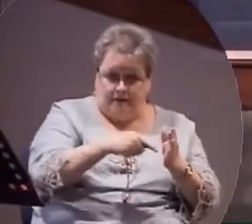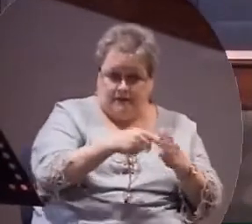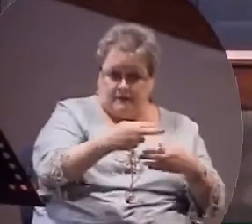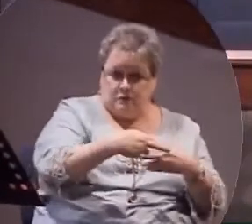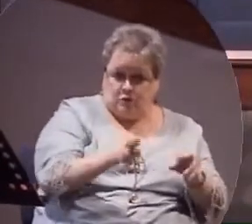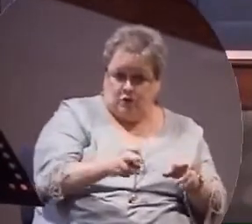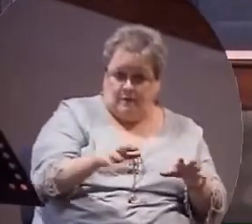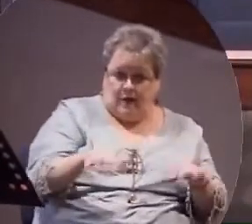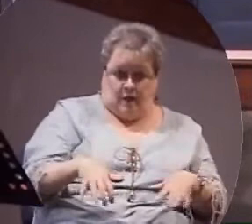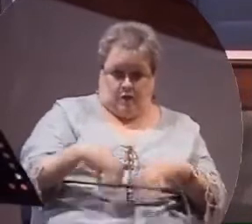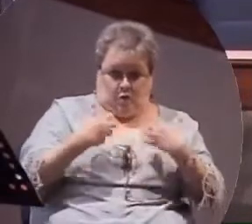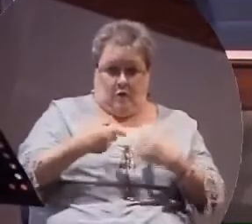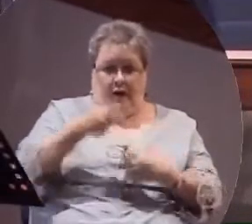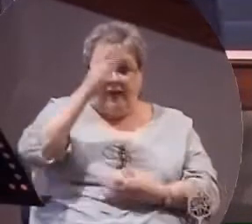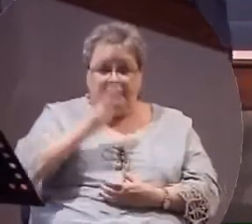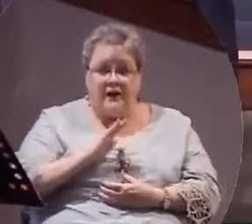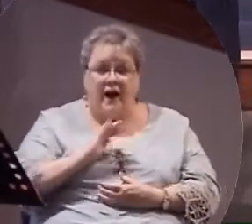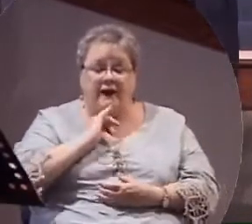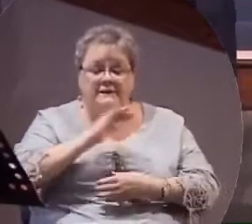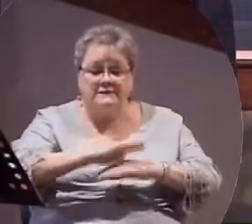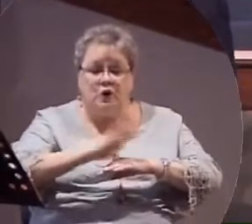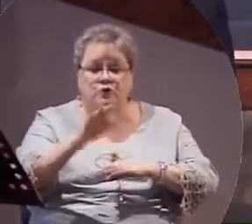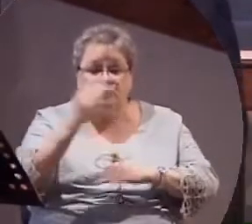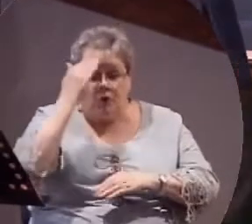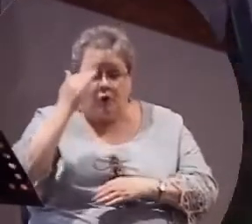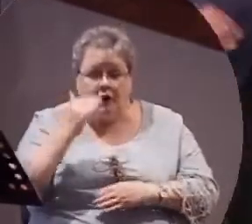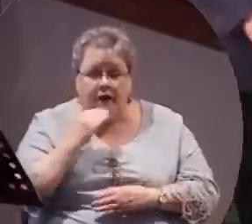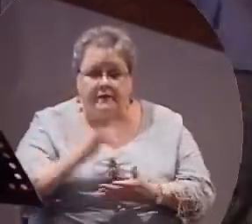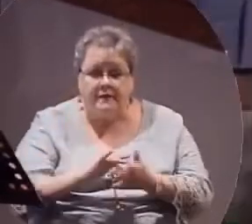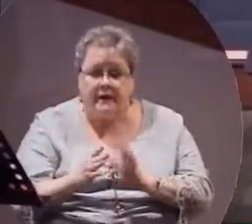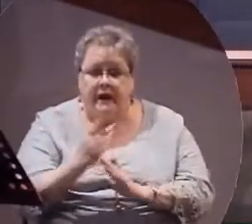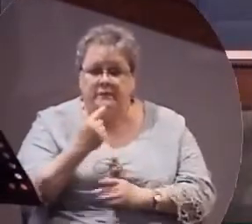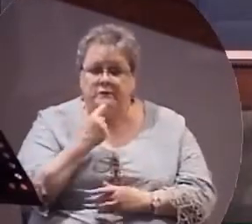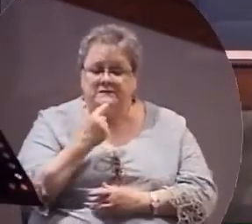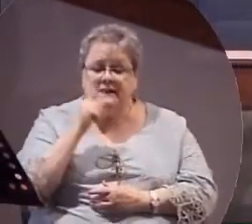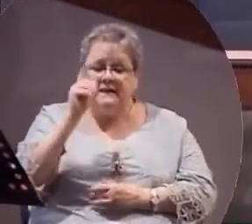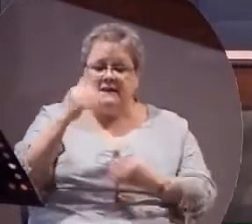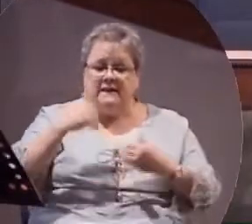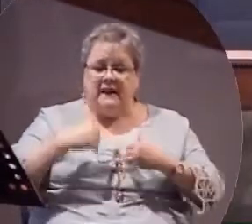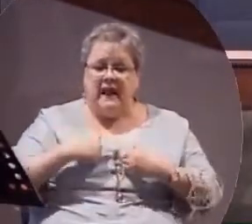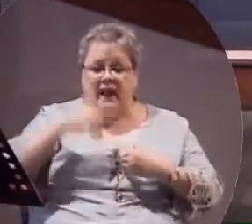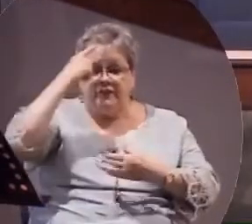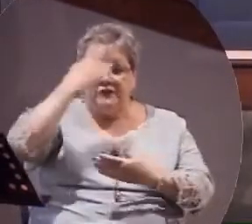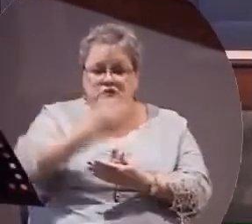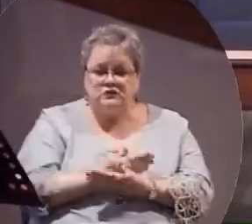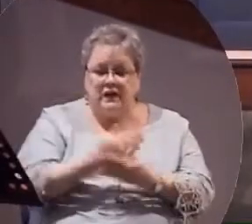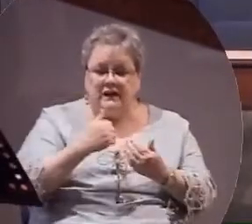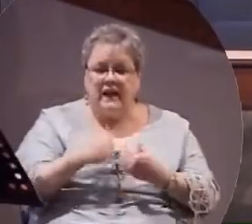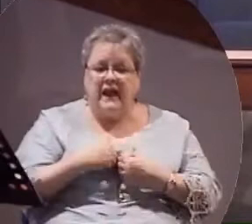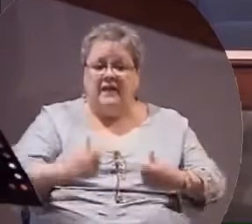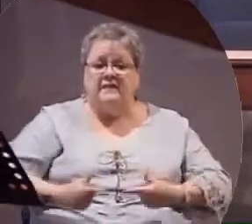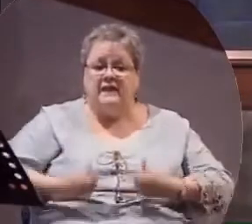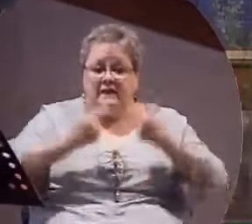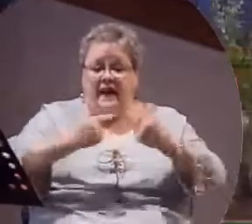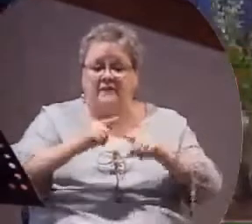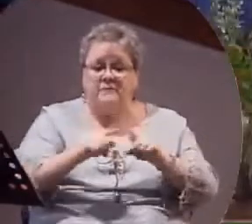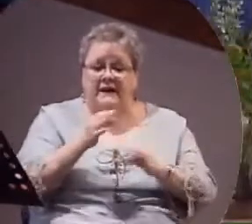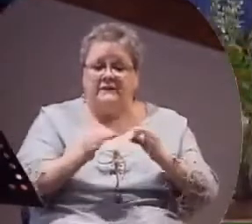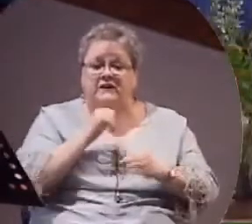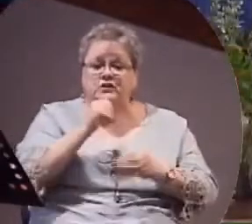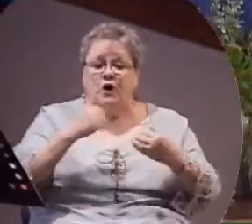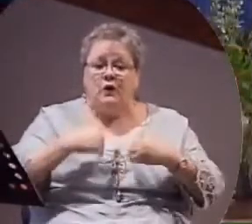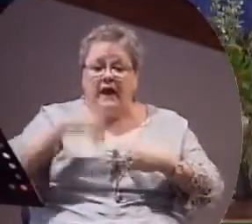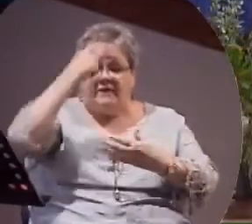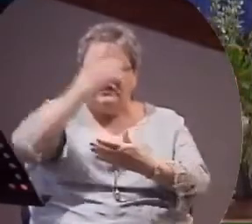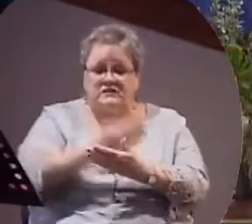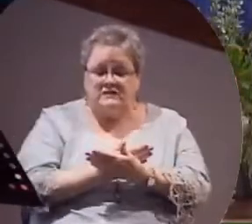abiding on your head. John 3:36, the Bible said, he that hath the Son hath life. And he that hath not the Son of God hath not life, but